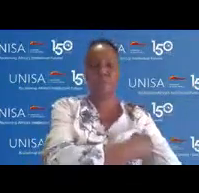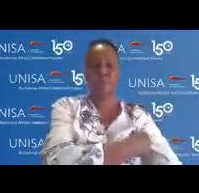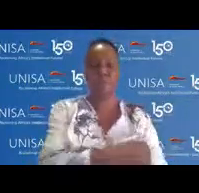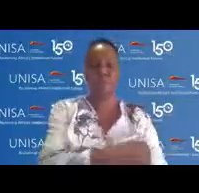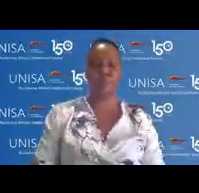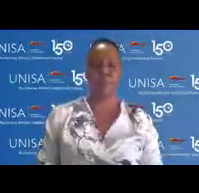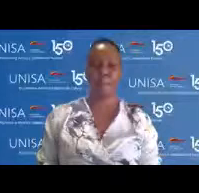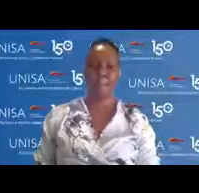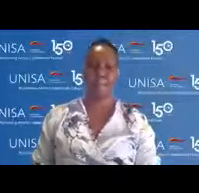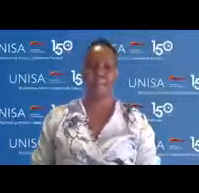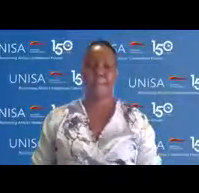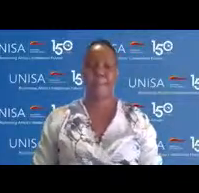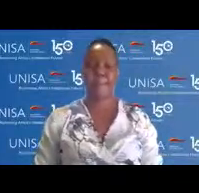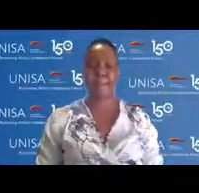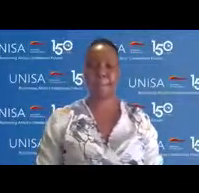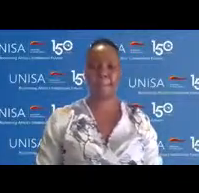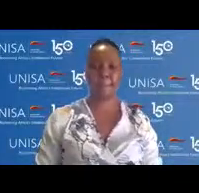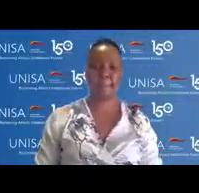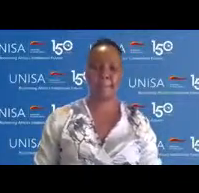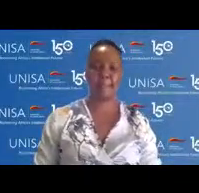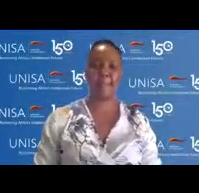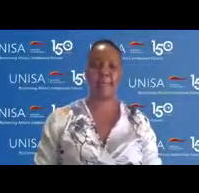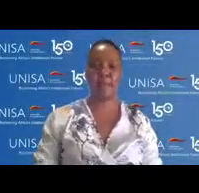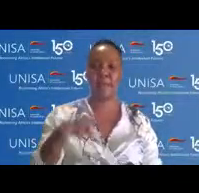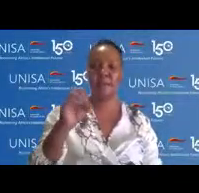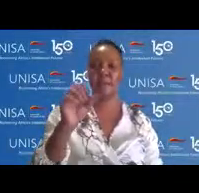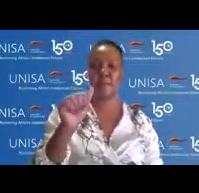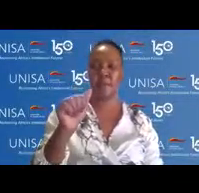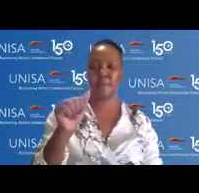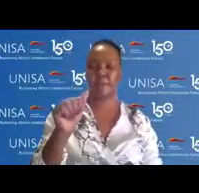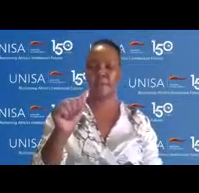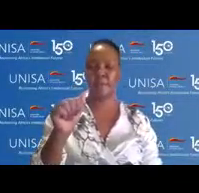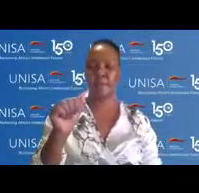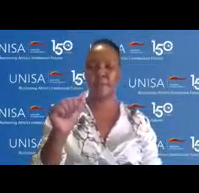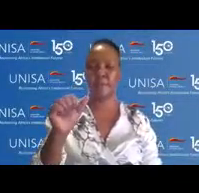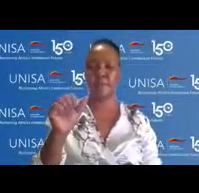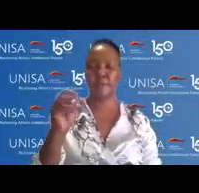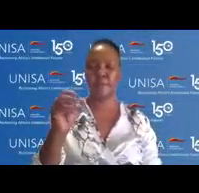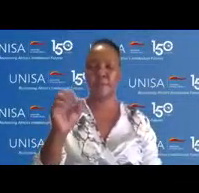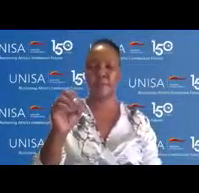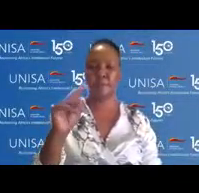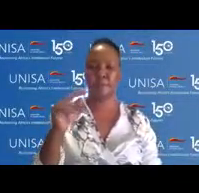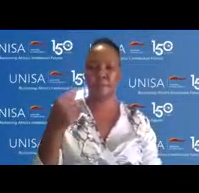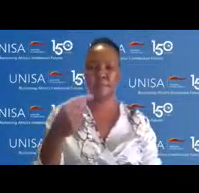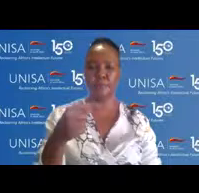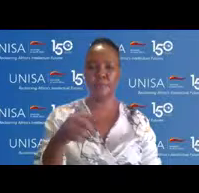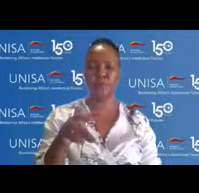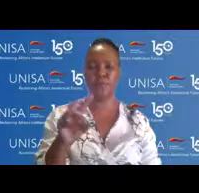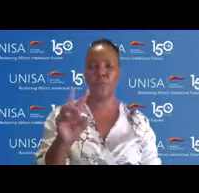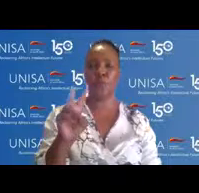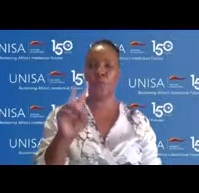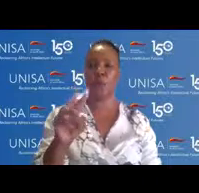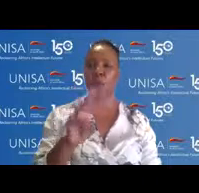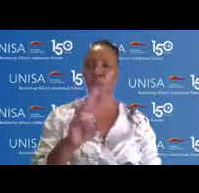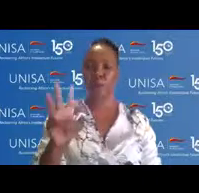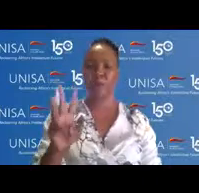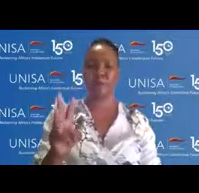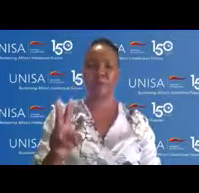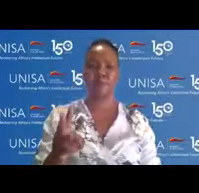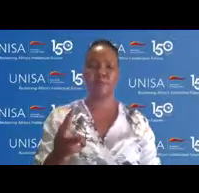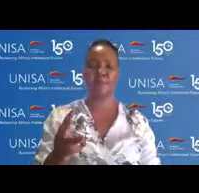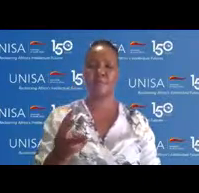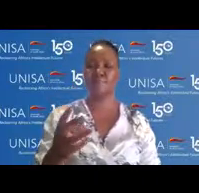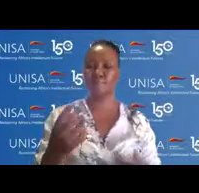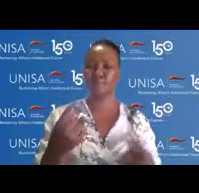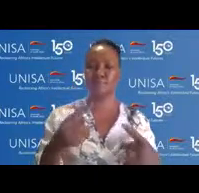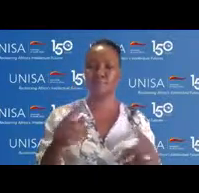that's a lot awesome. of Samsungs, Oppos, Huawei's, Itels, and a few iPhones as